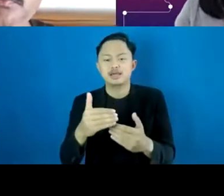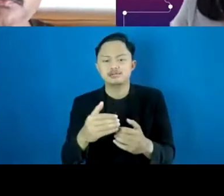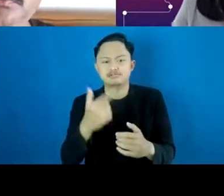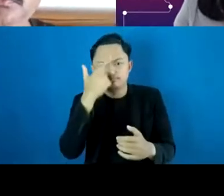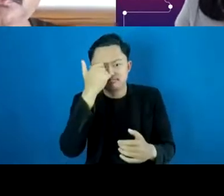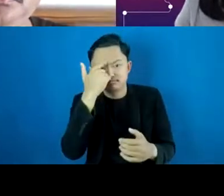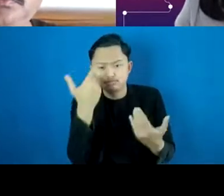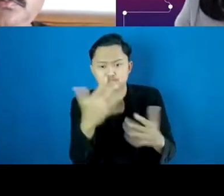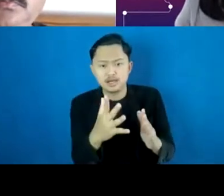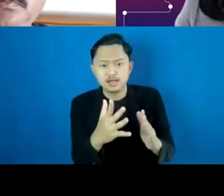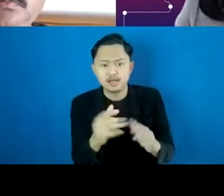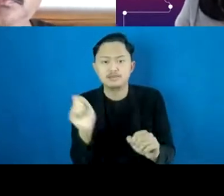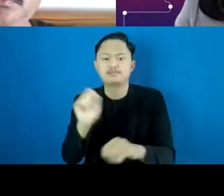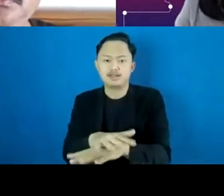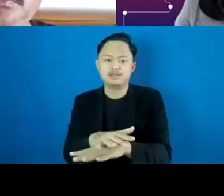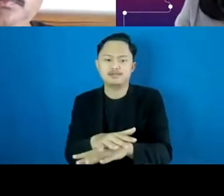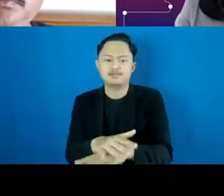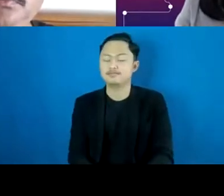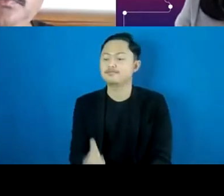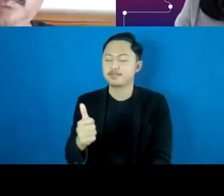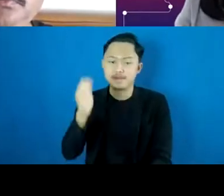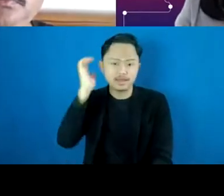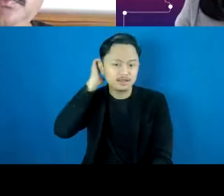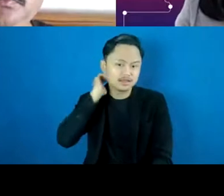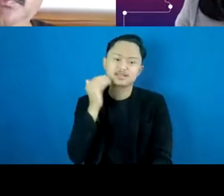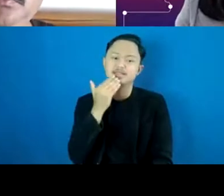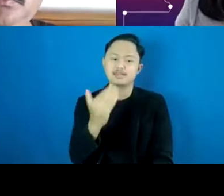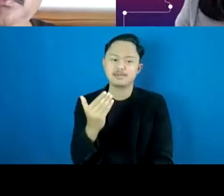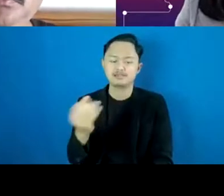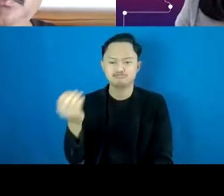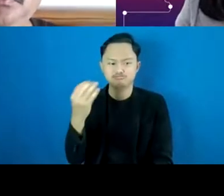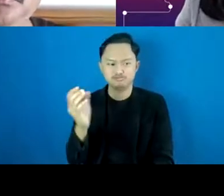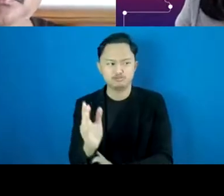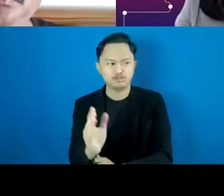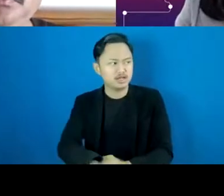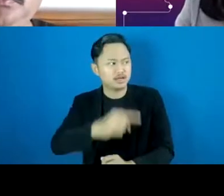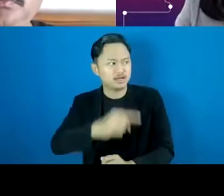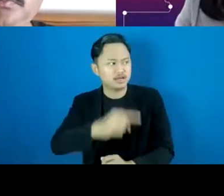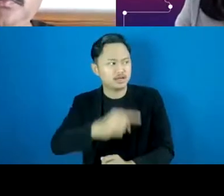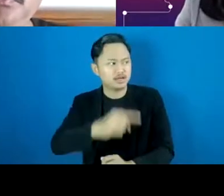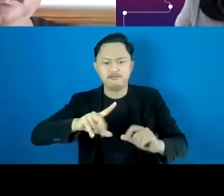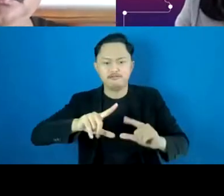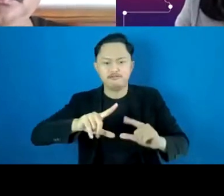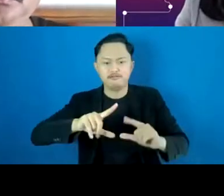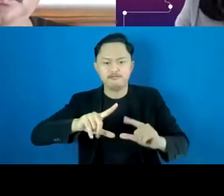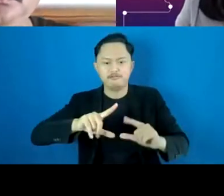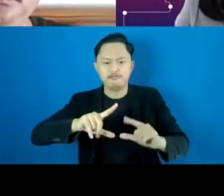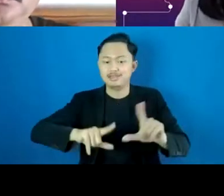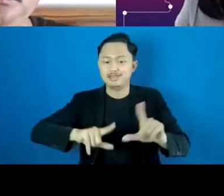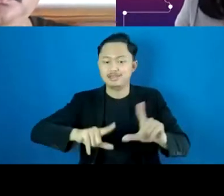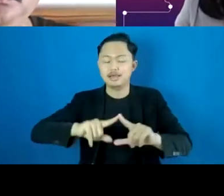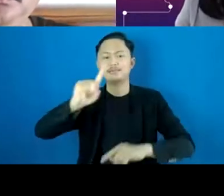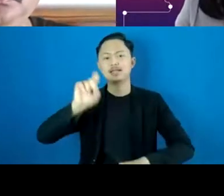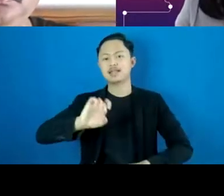All right, thank you for the answer. And Mr. Vaidya, it appears there is a question here from the participants that is addressed to